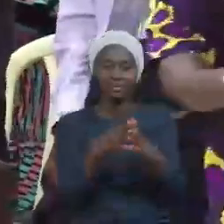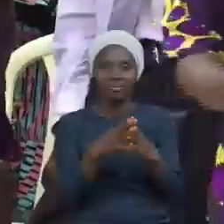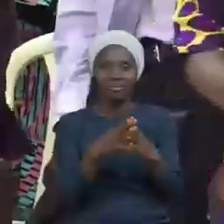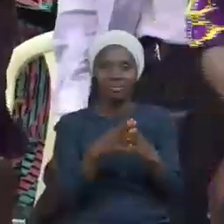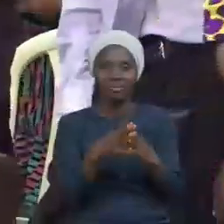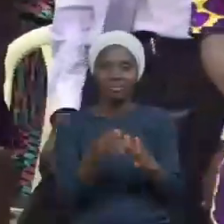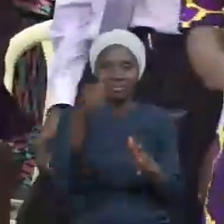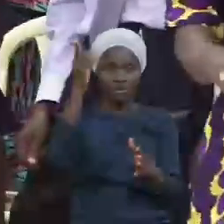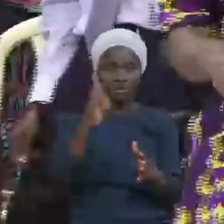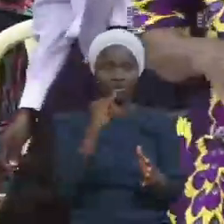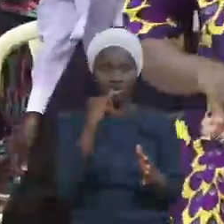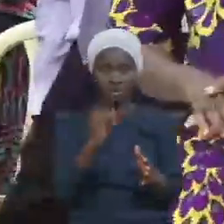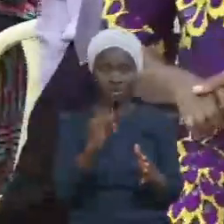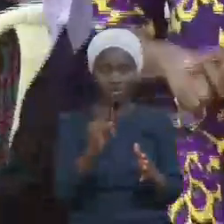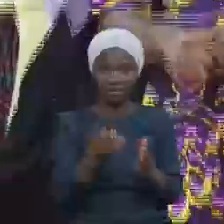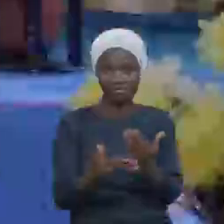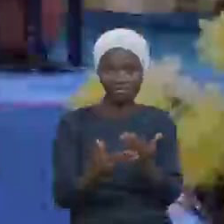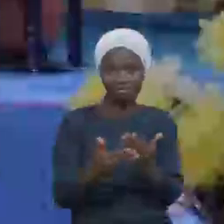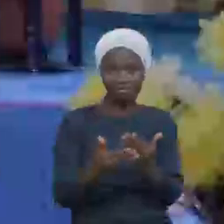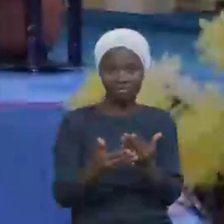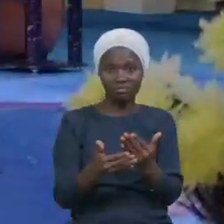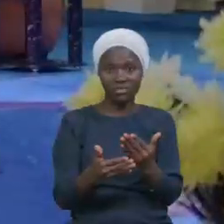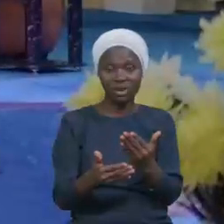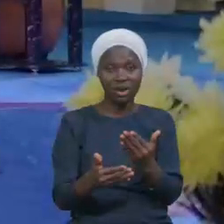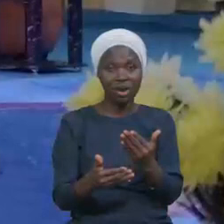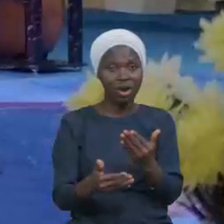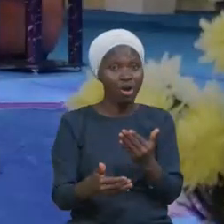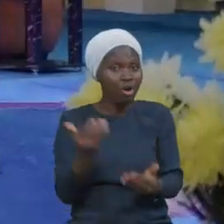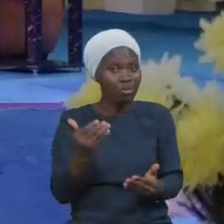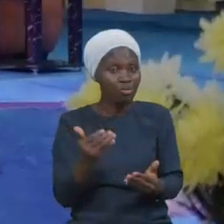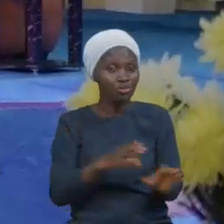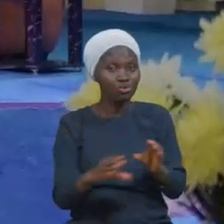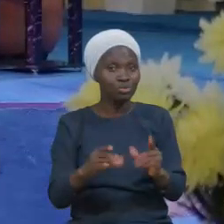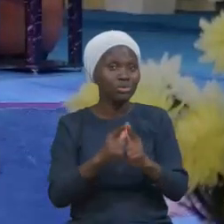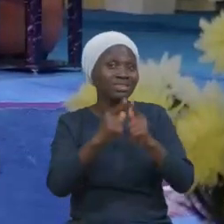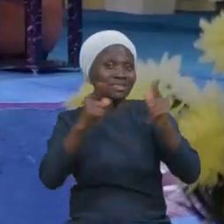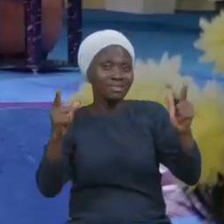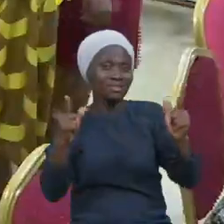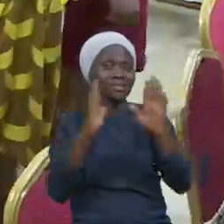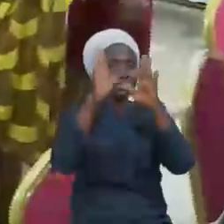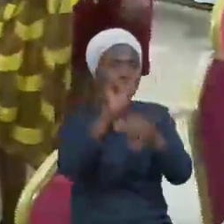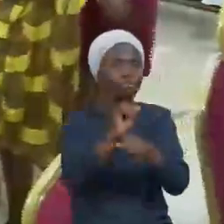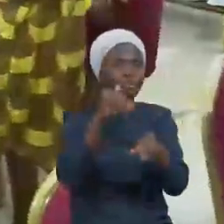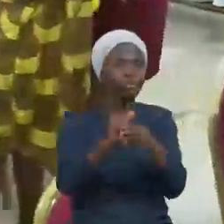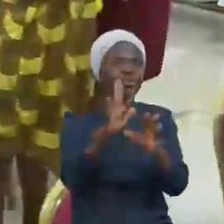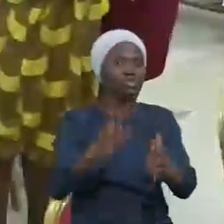God is about to do a great miracle in your life.